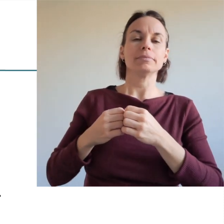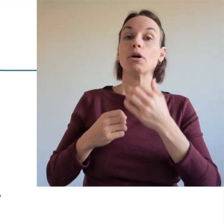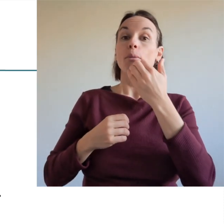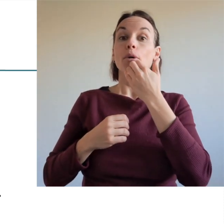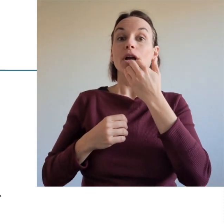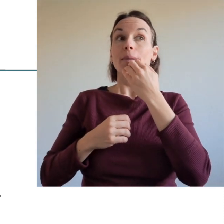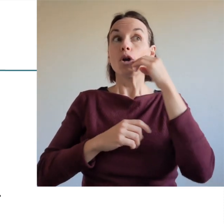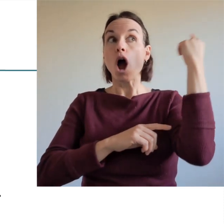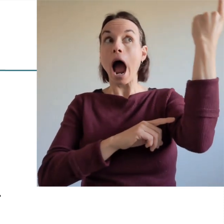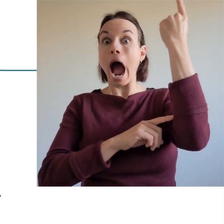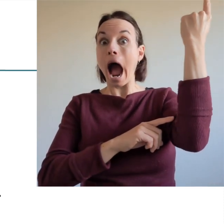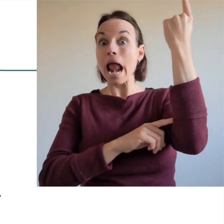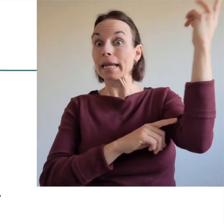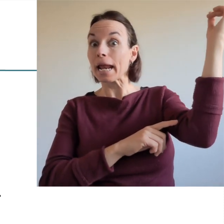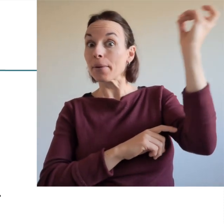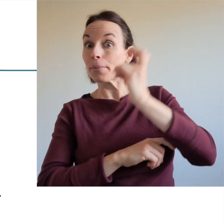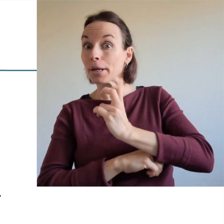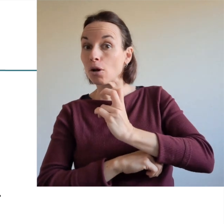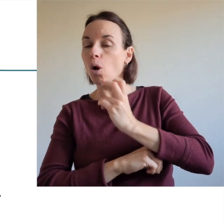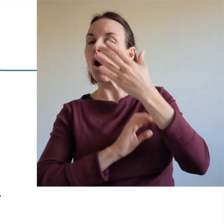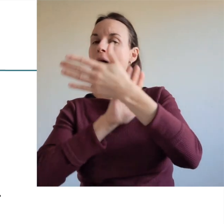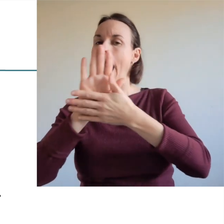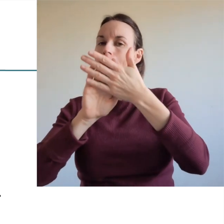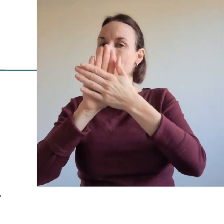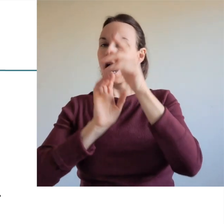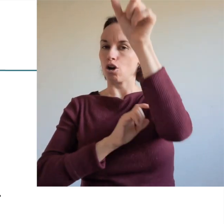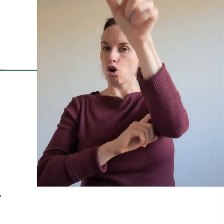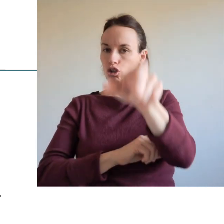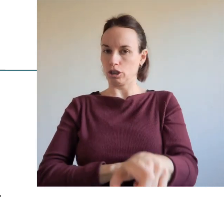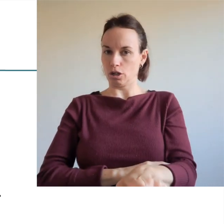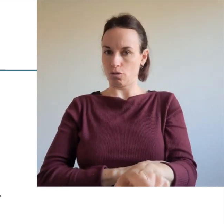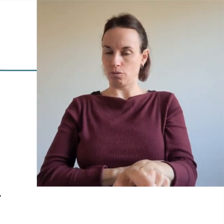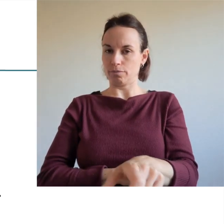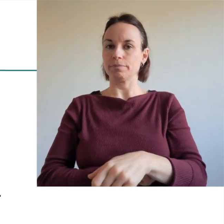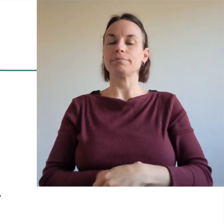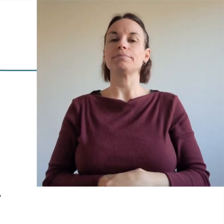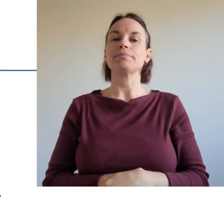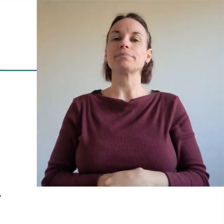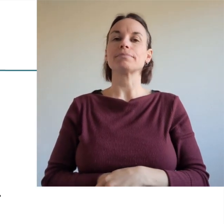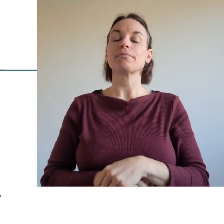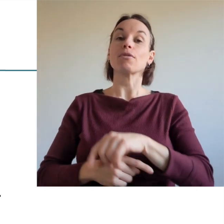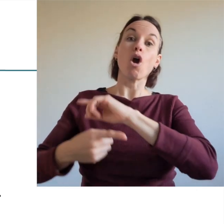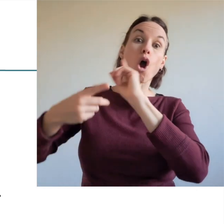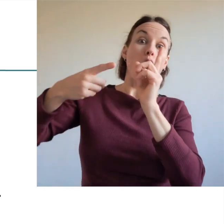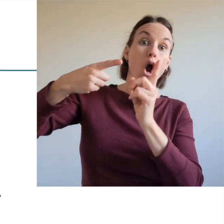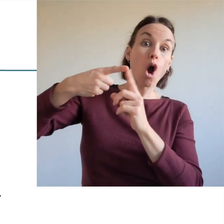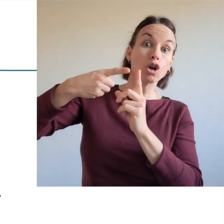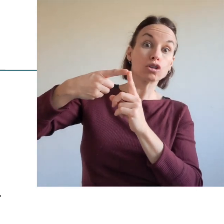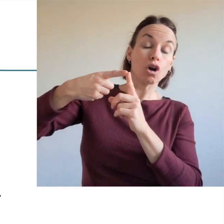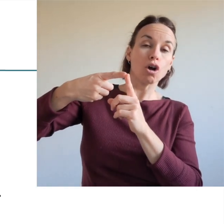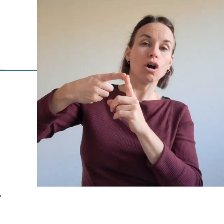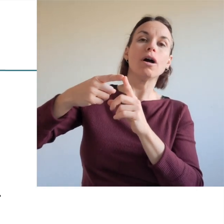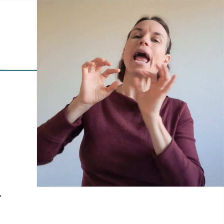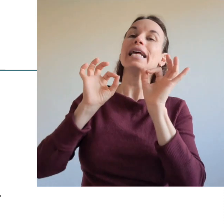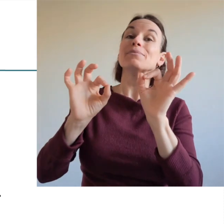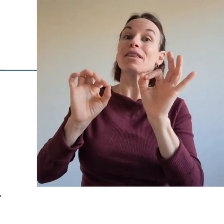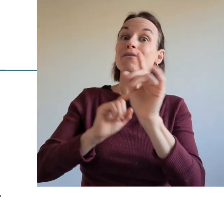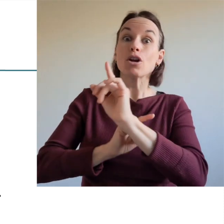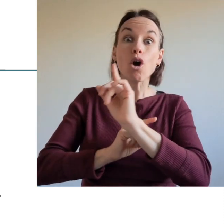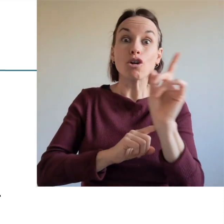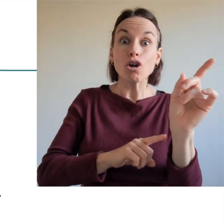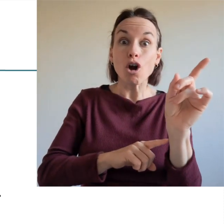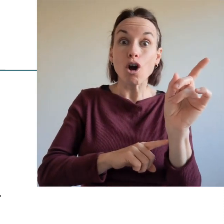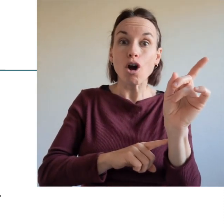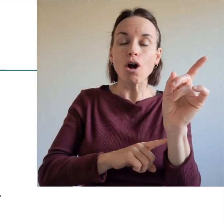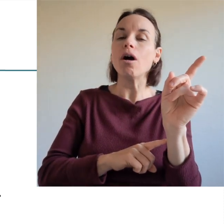in the sentence, someone came to talk to you. By contrast, in non-specific uses, the existence of the referent is